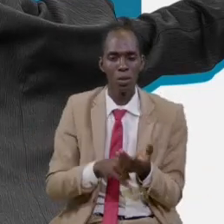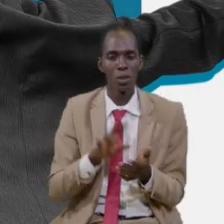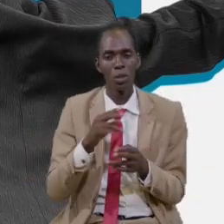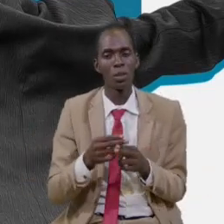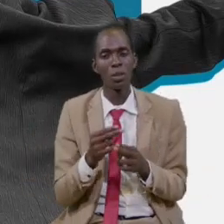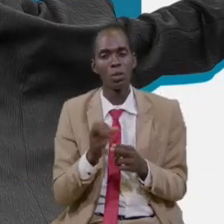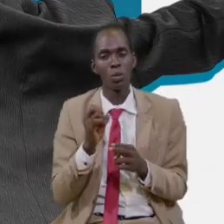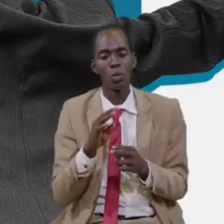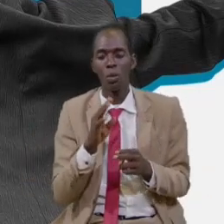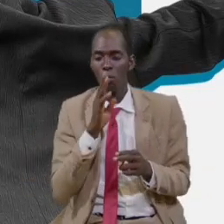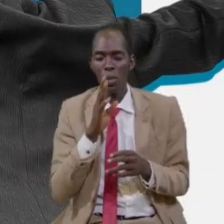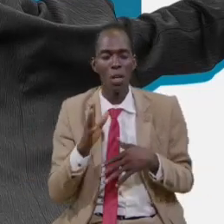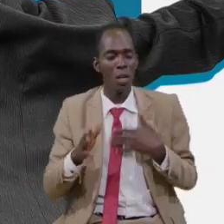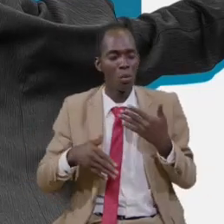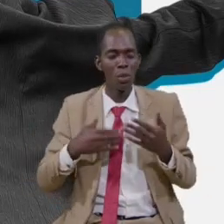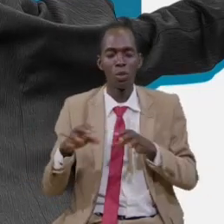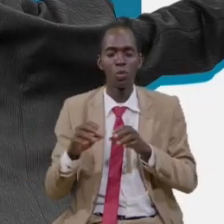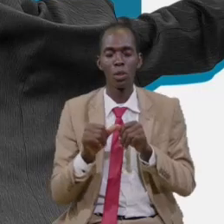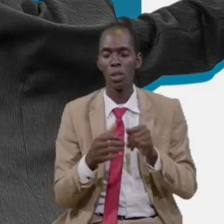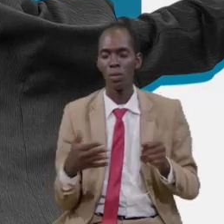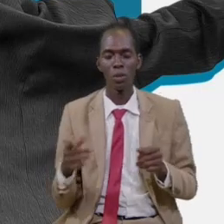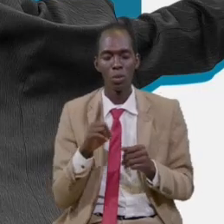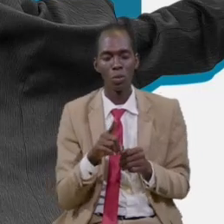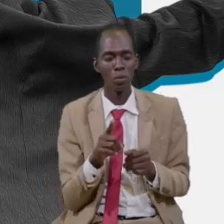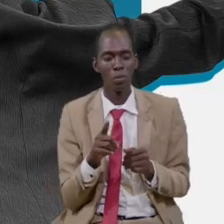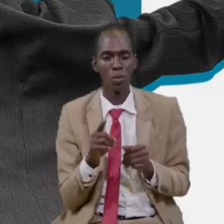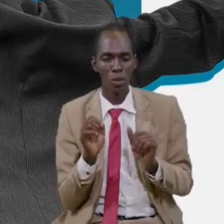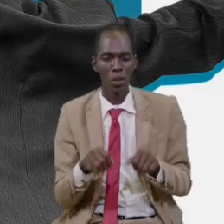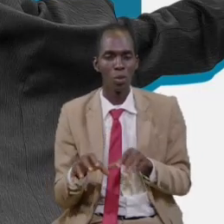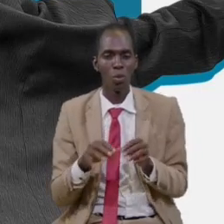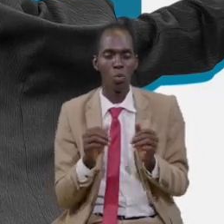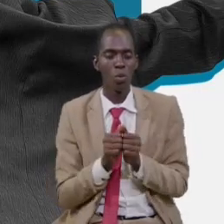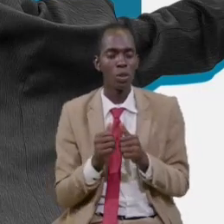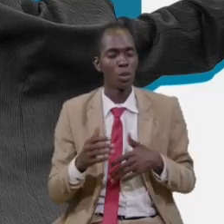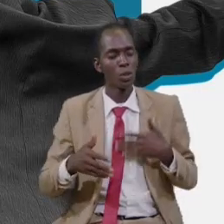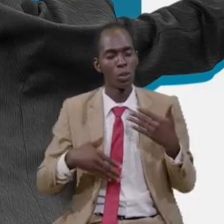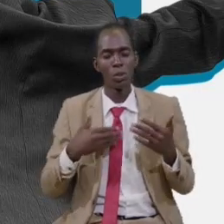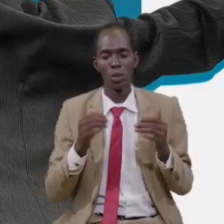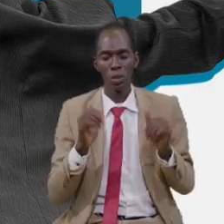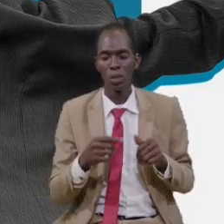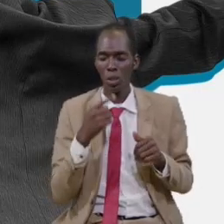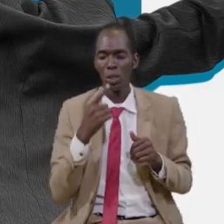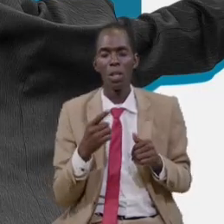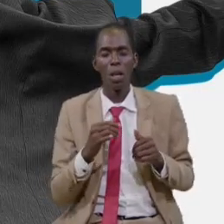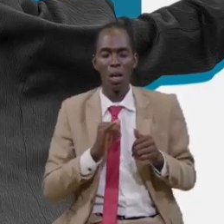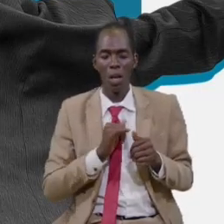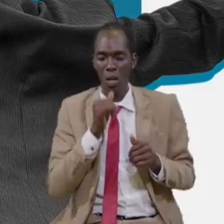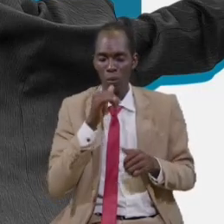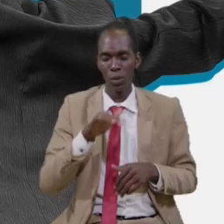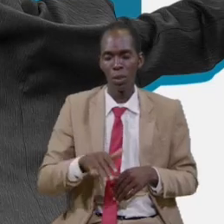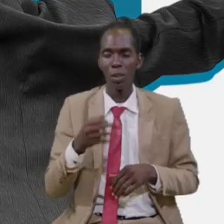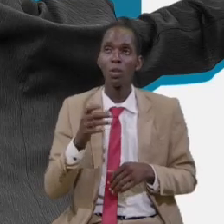with joy. And say, now I'm a child of God. Now my sins are forgiven. Now I'm